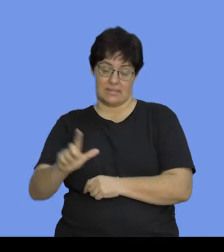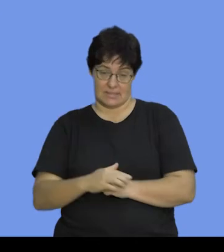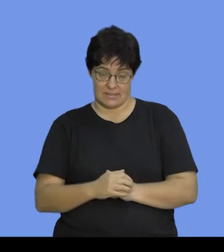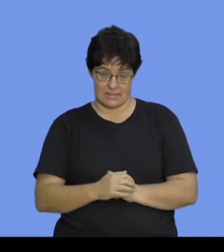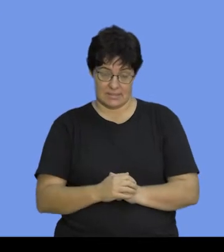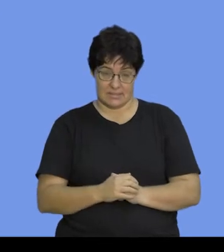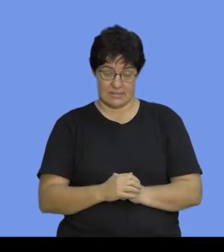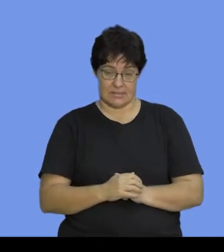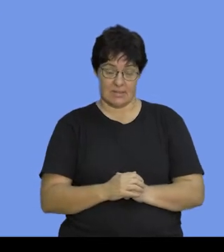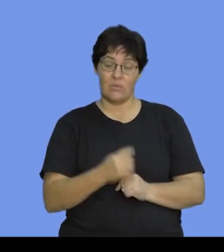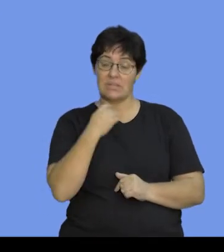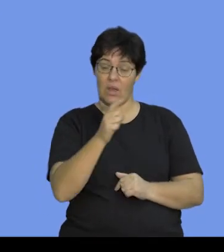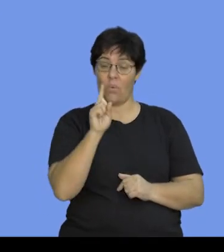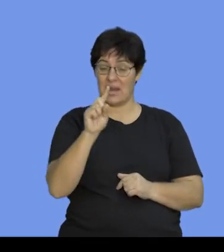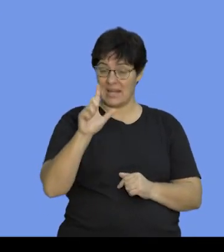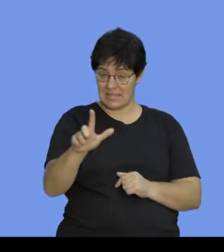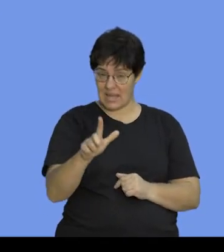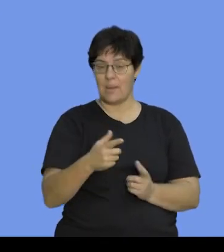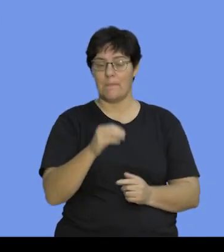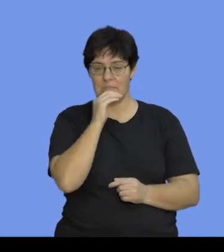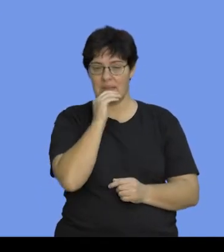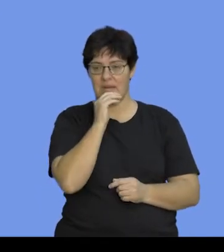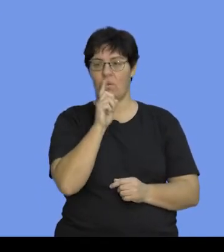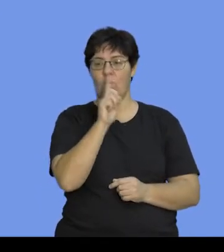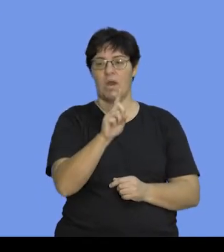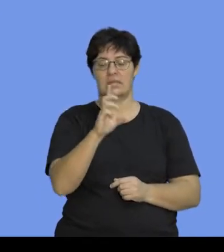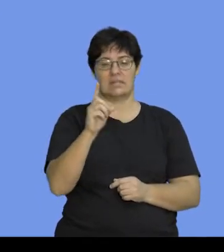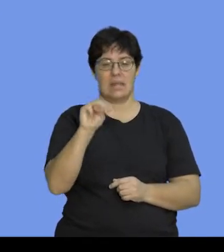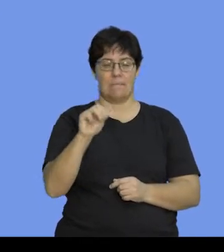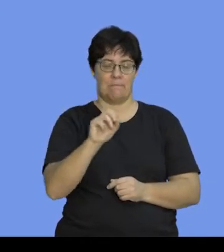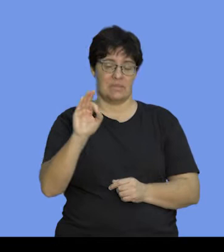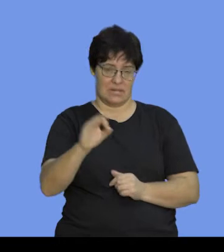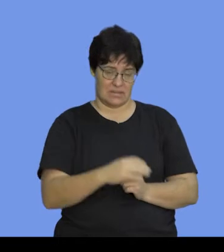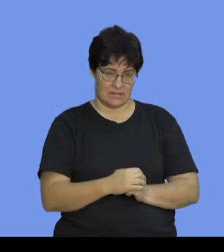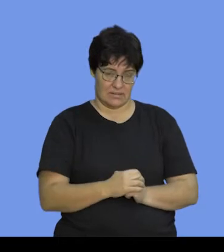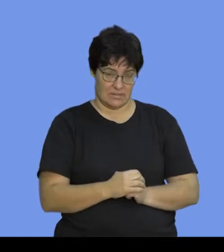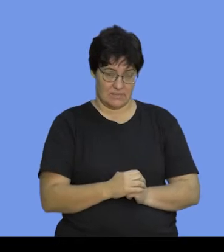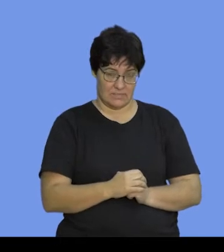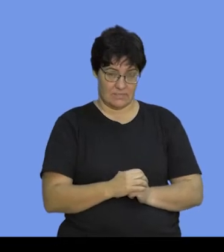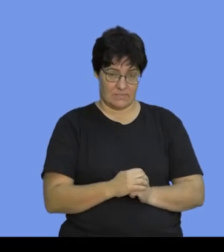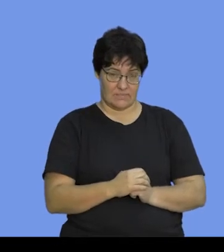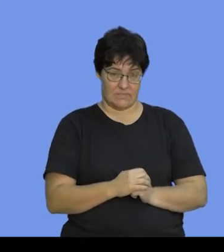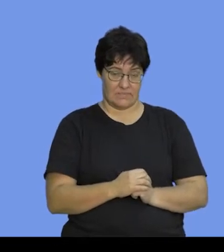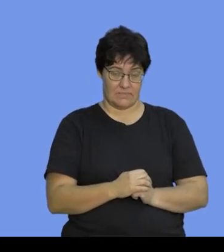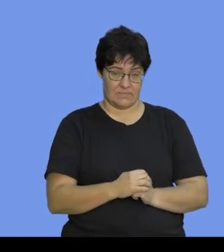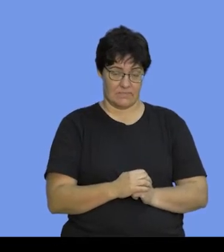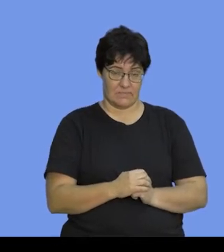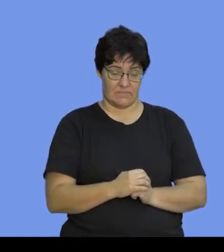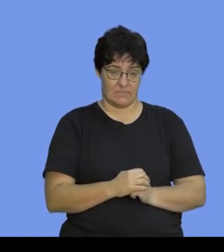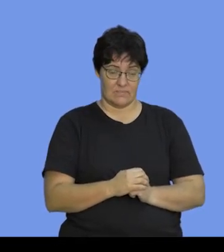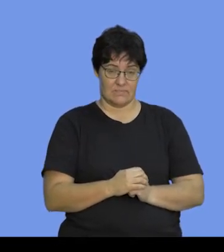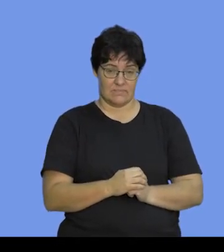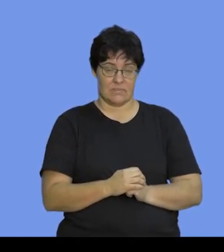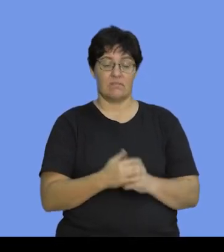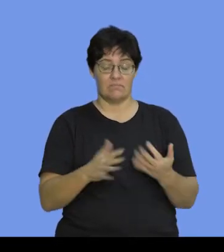liter. So when we say a liter, we're talking about 1 liter, which is equals to 1 cubic decimeter. So that's as far